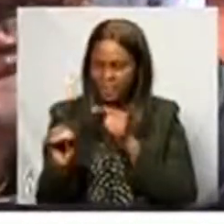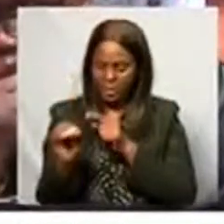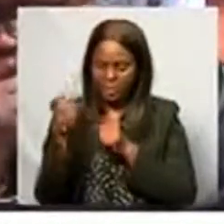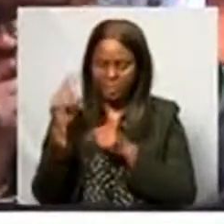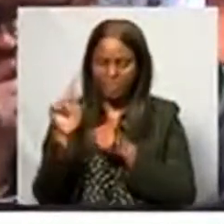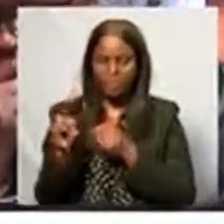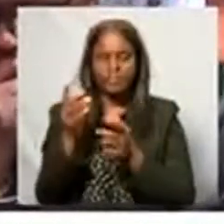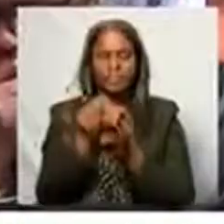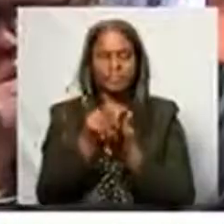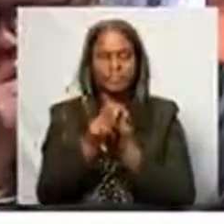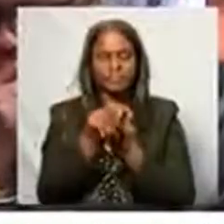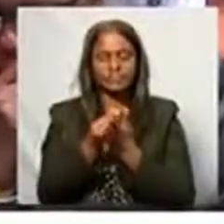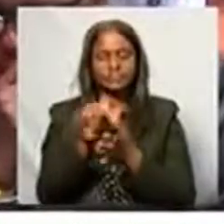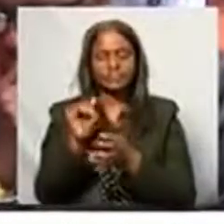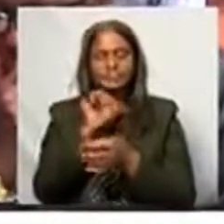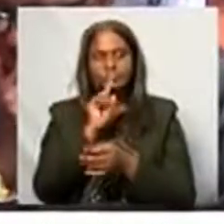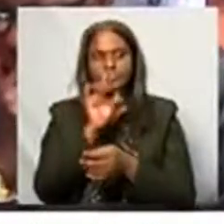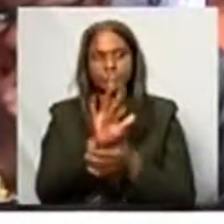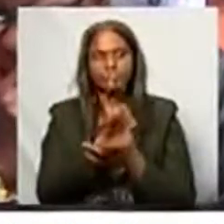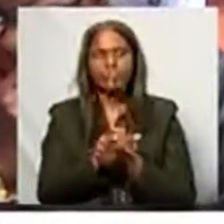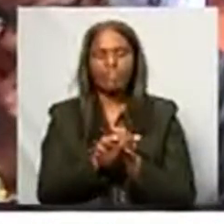that. Of course,